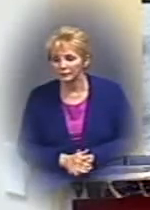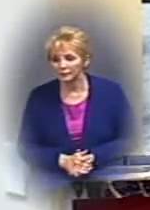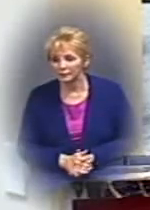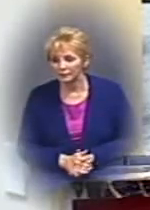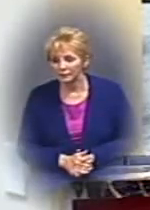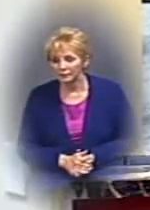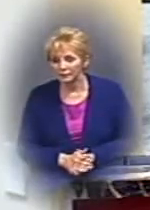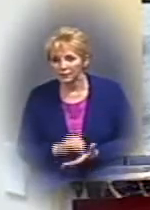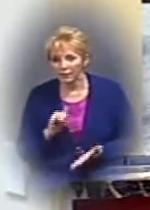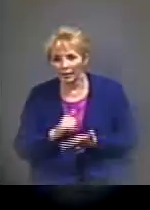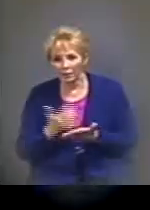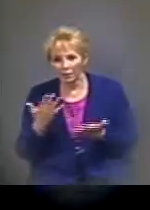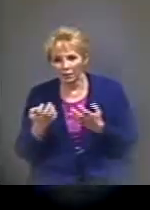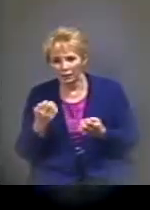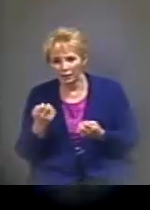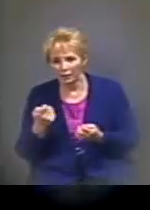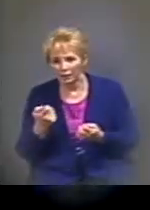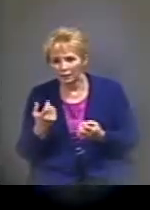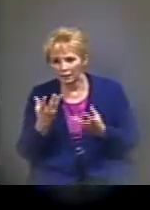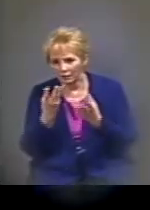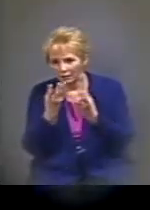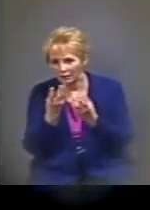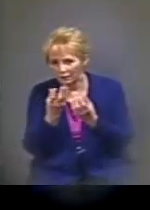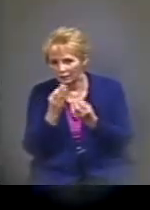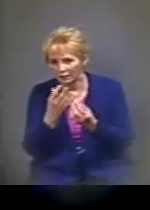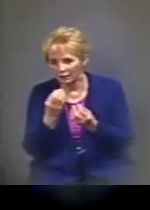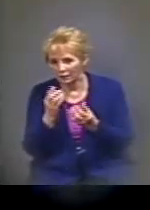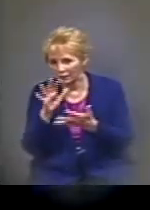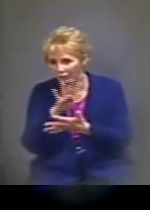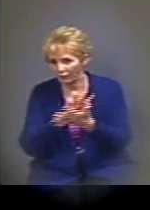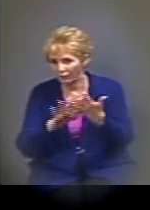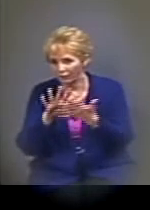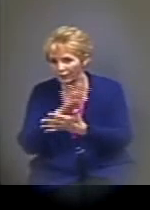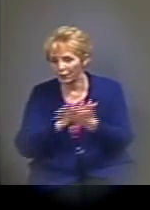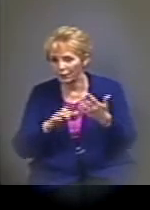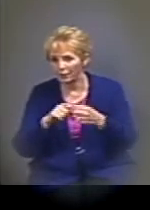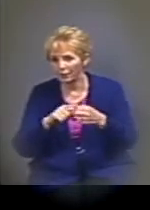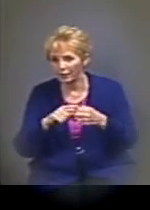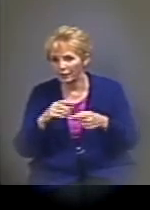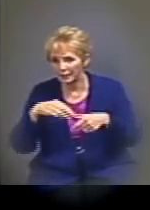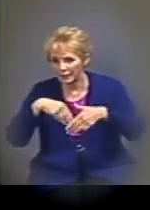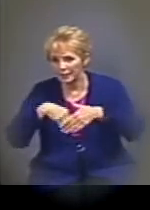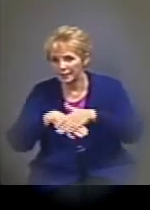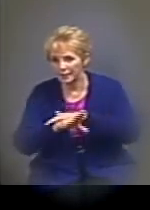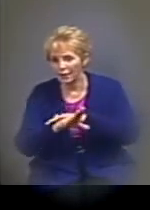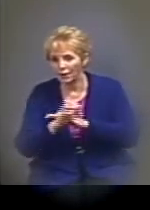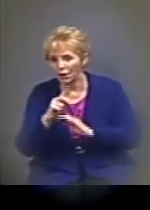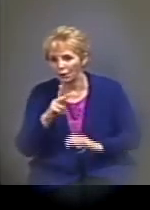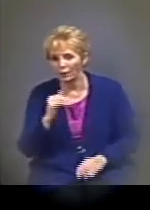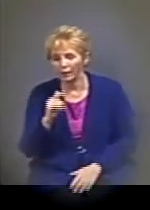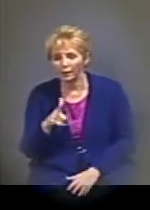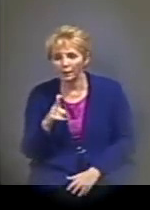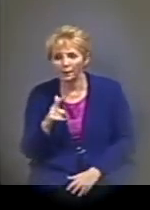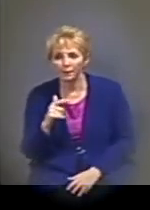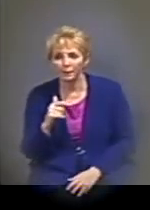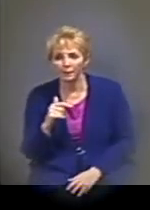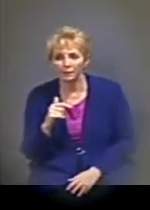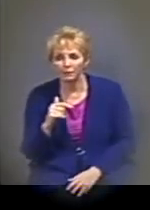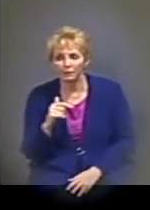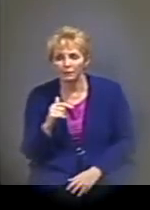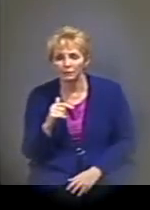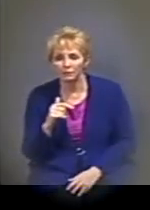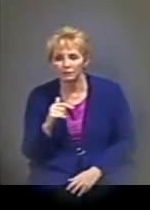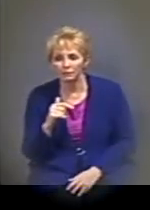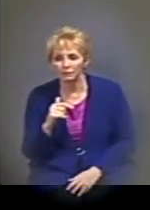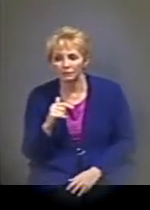This is probably going to be washed out a little bit, but that's the overflow piping inside the Oak Hill tank.